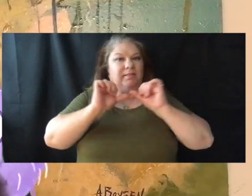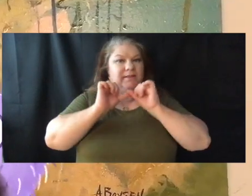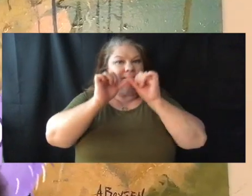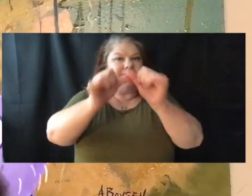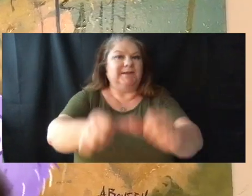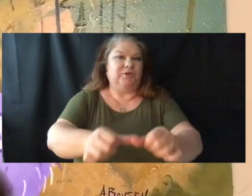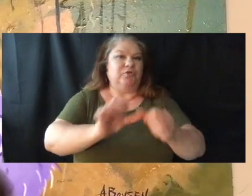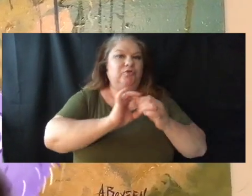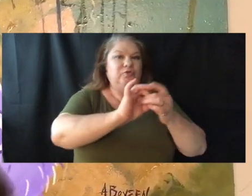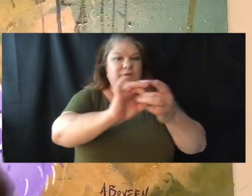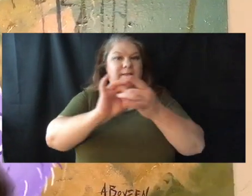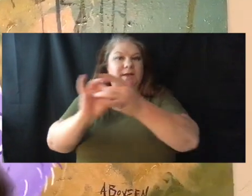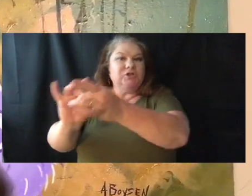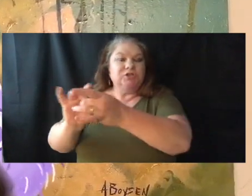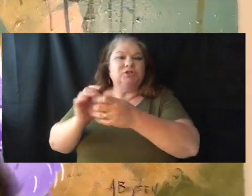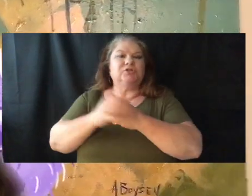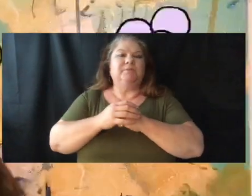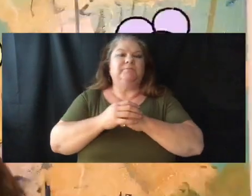you've gone your own ways.